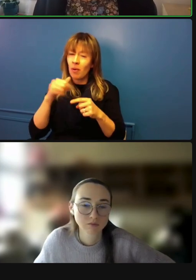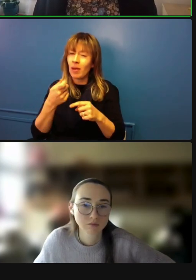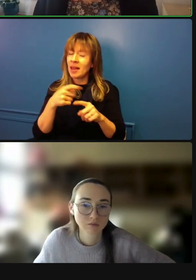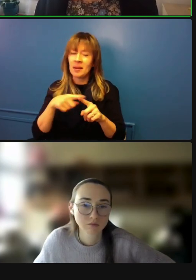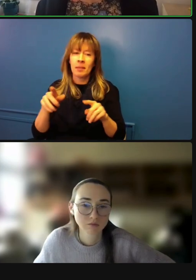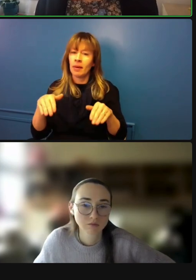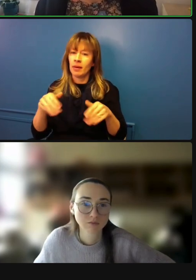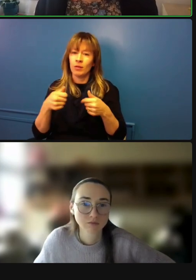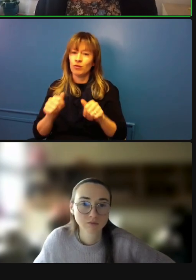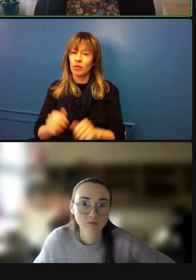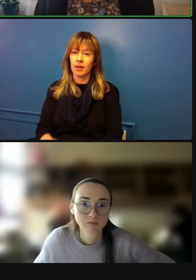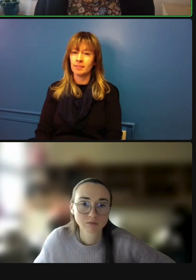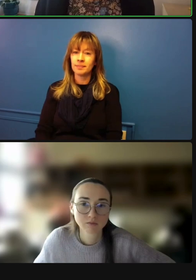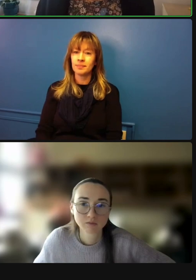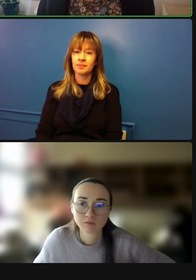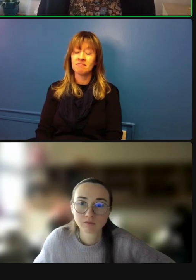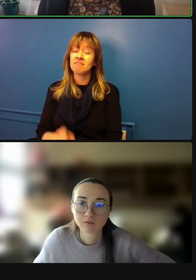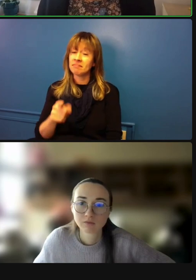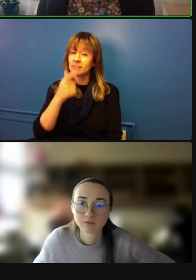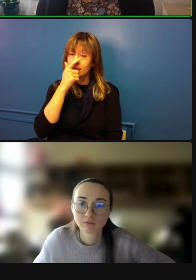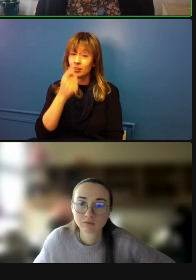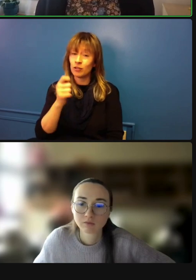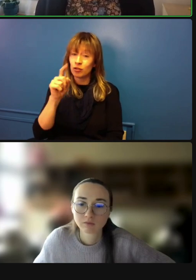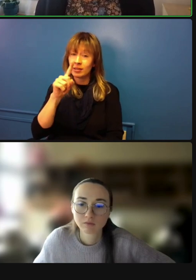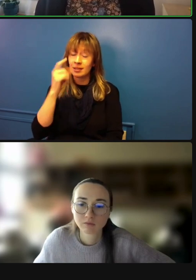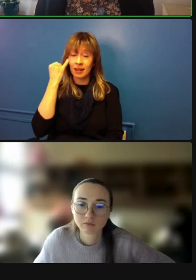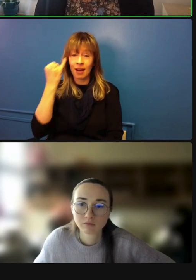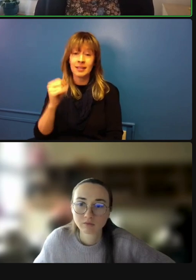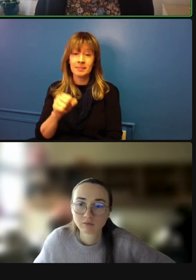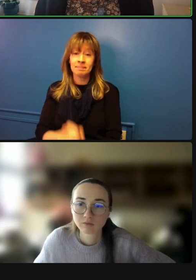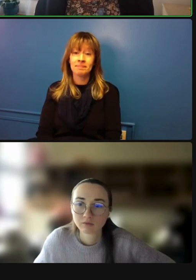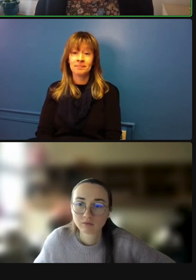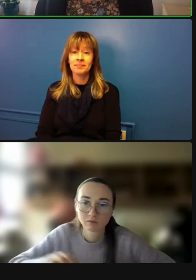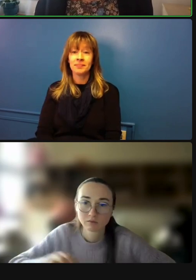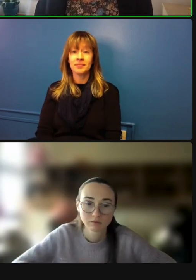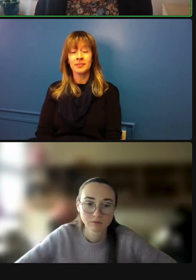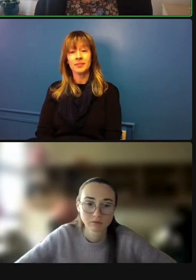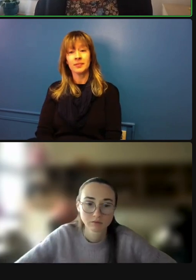it. It's an interesting idea.